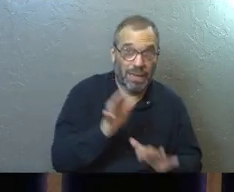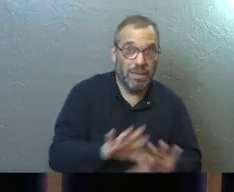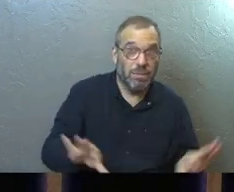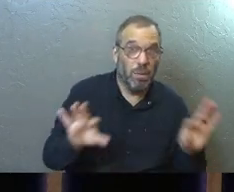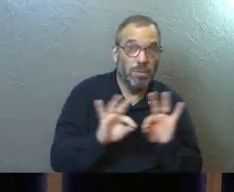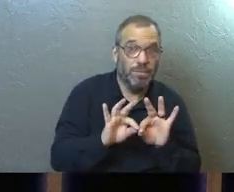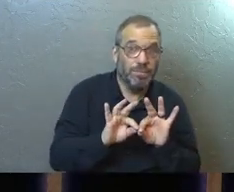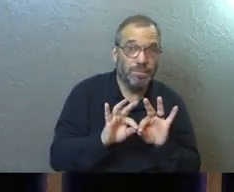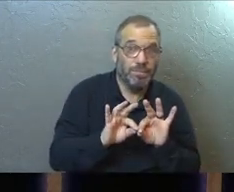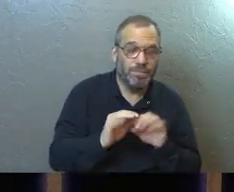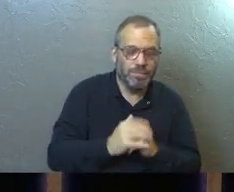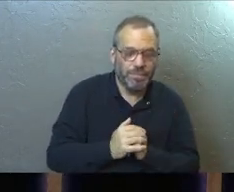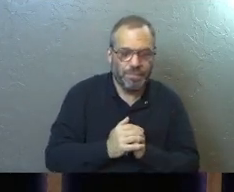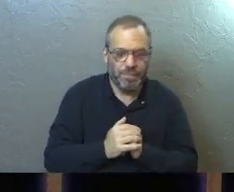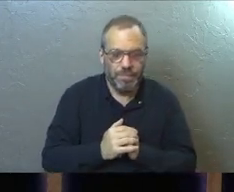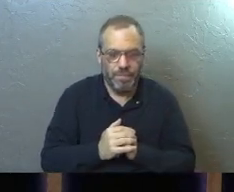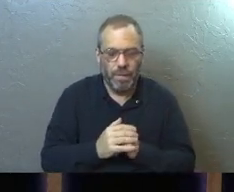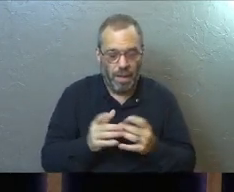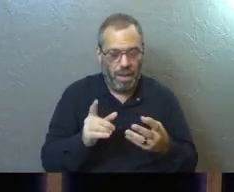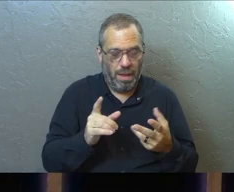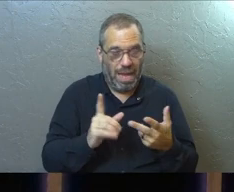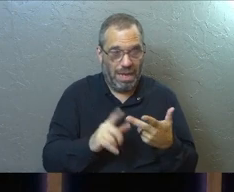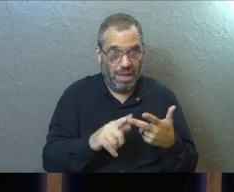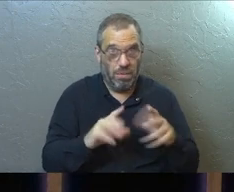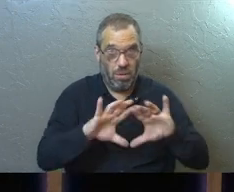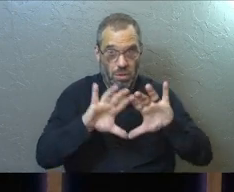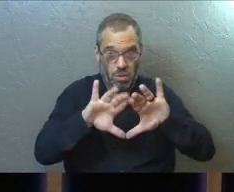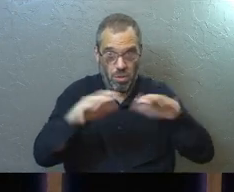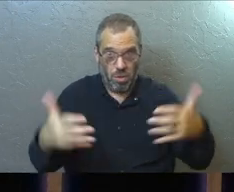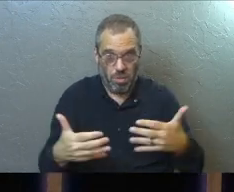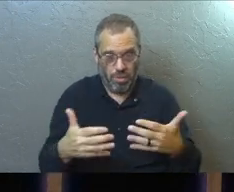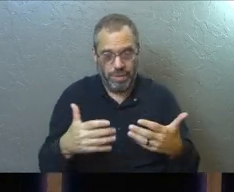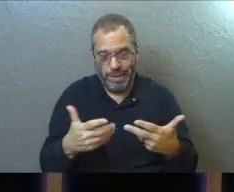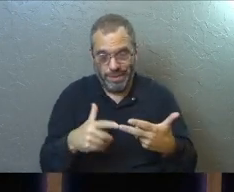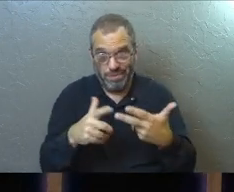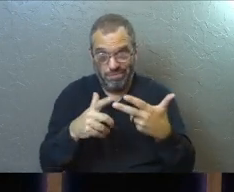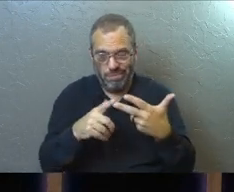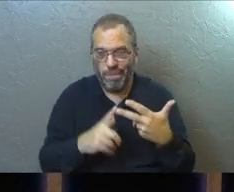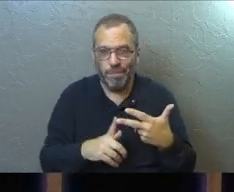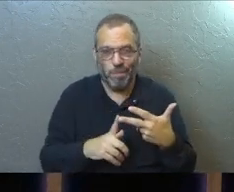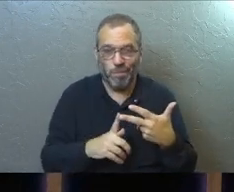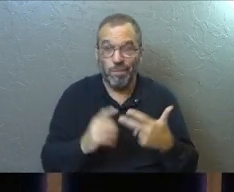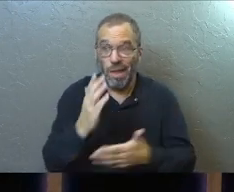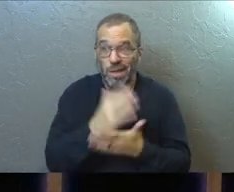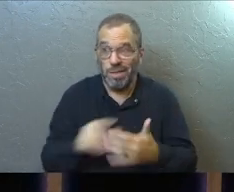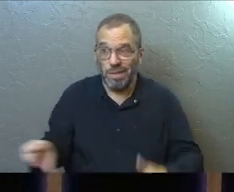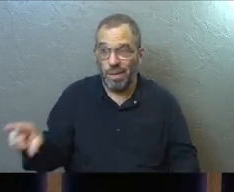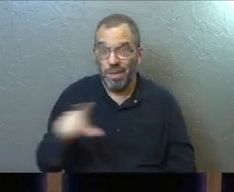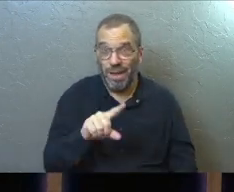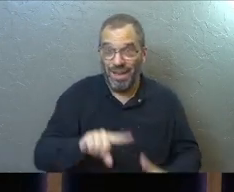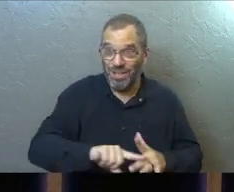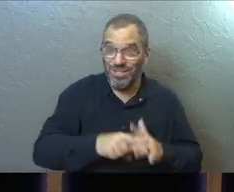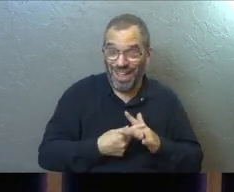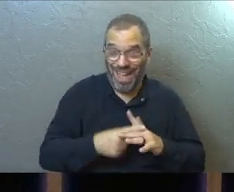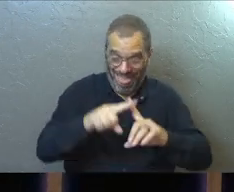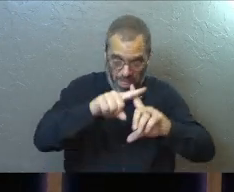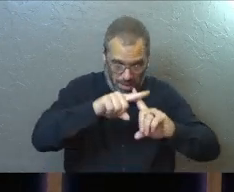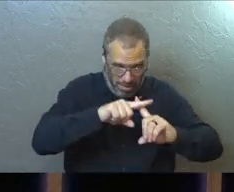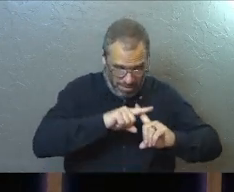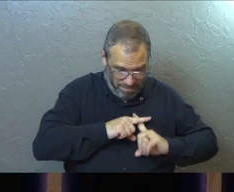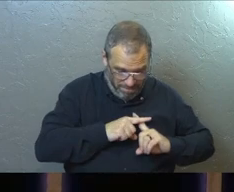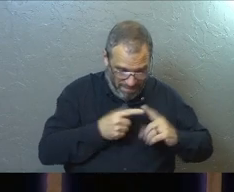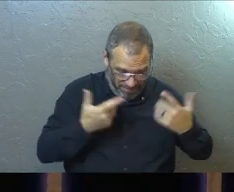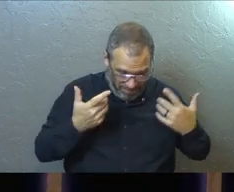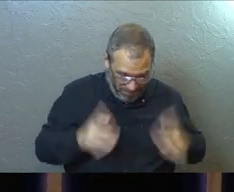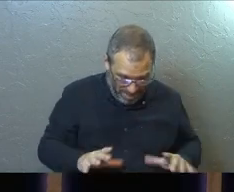matters. And then the last group of you I'll just address is some of you got started on the road with